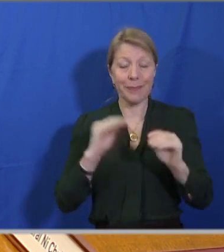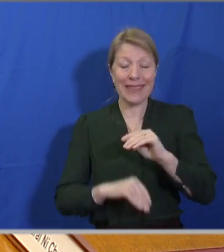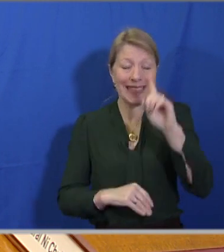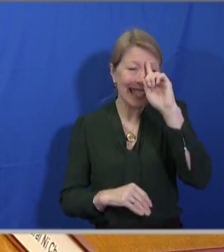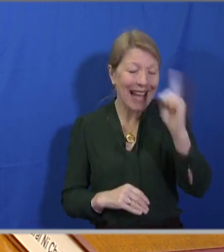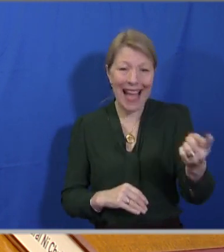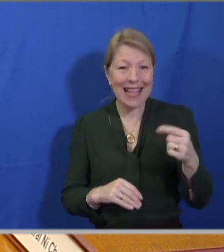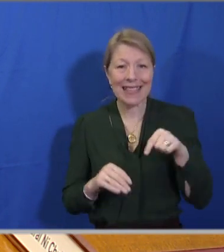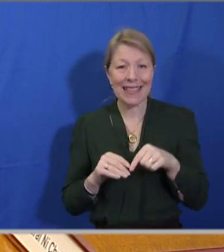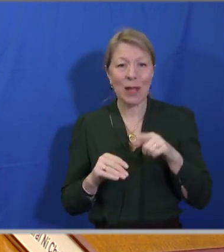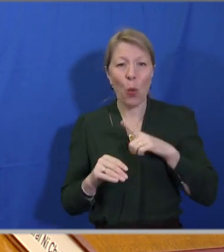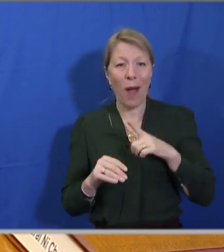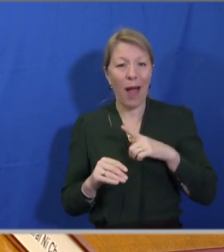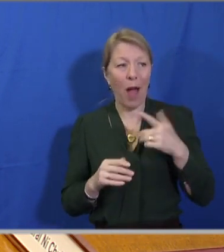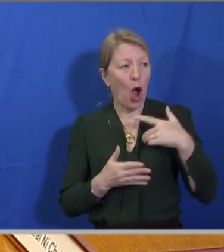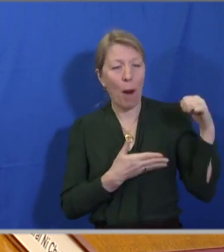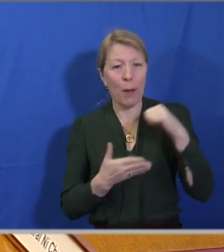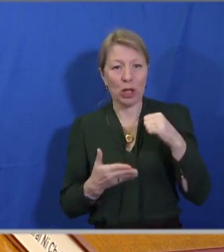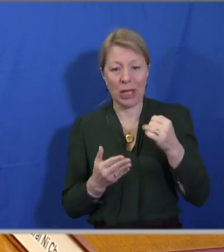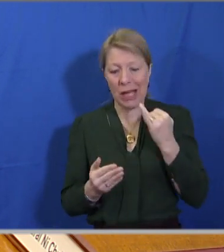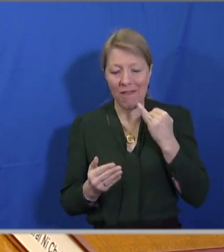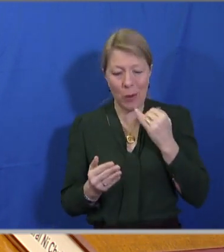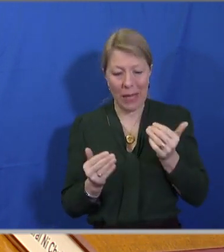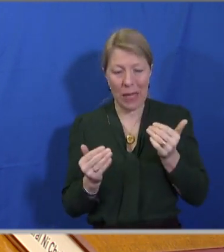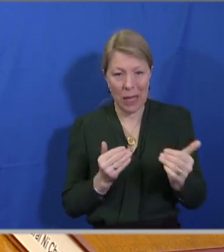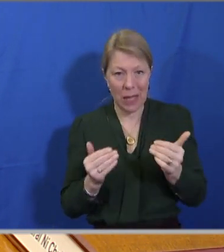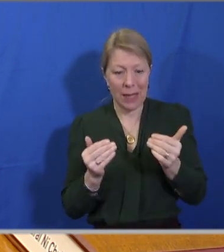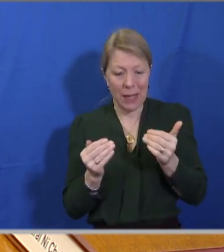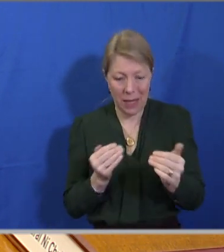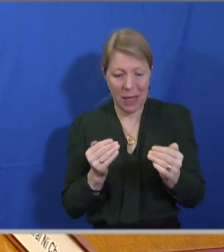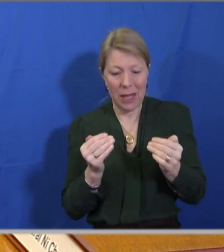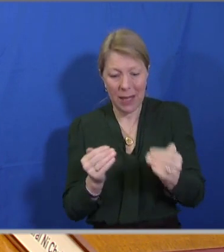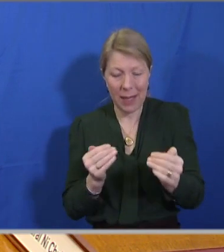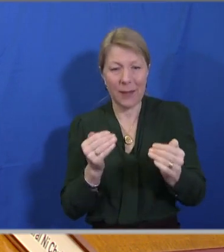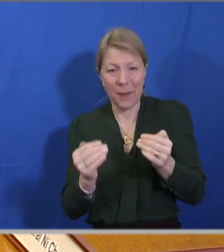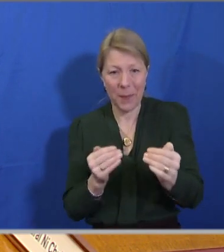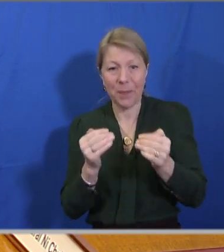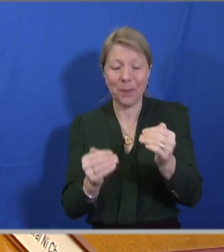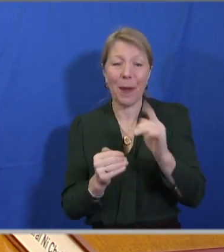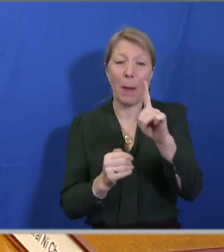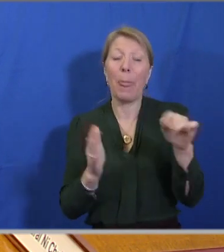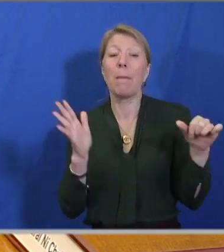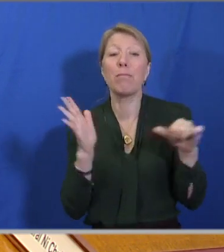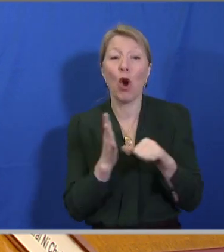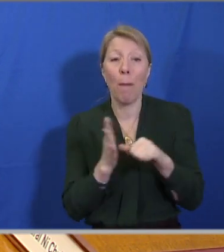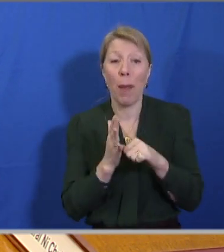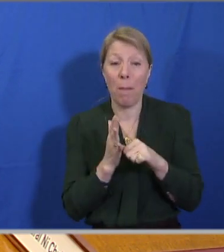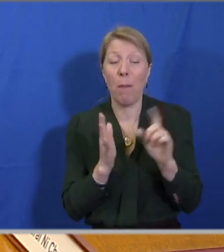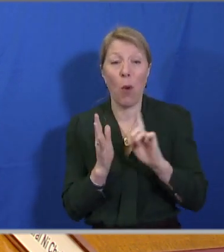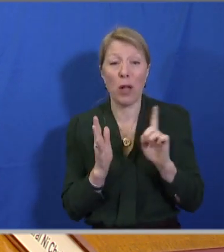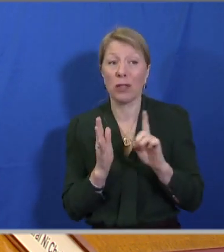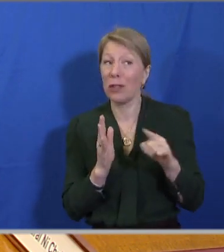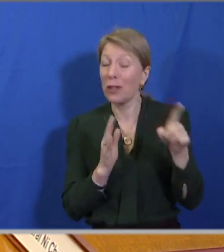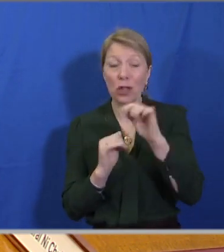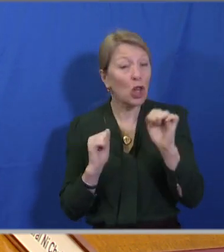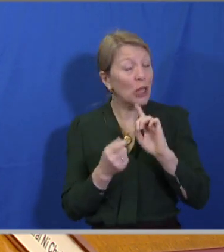budgets from week to week. So we know all that, but the issue is, and no one's answered it, and I'm not being awkward,